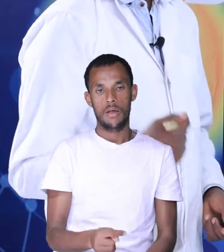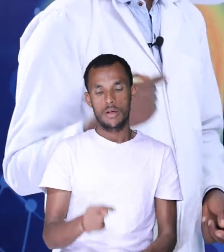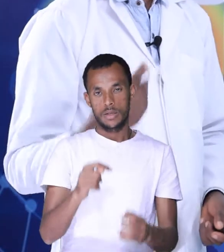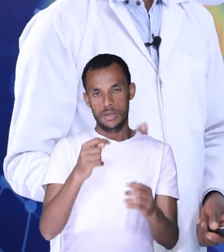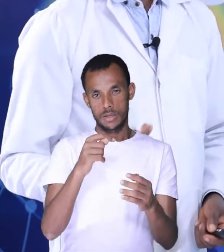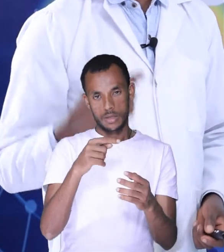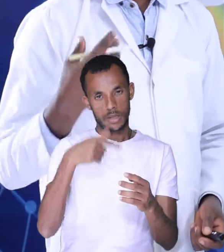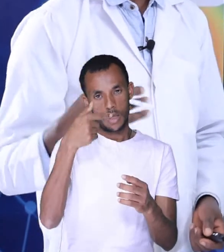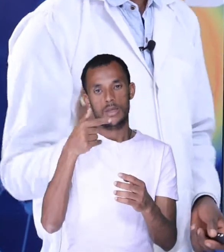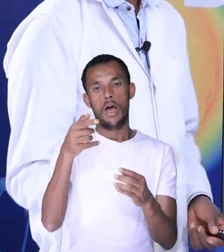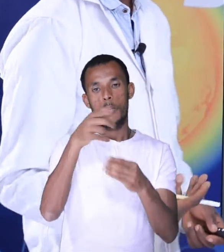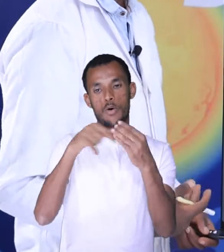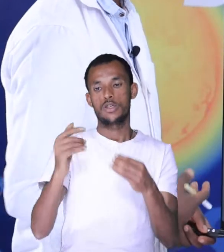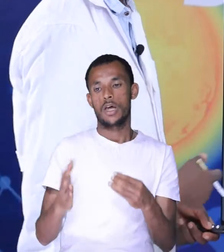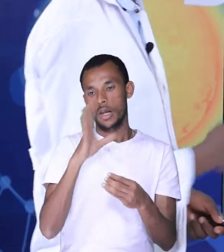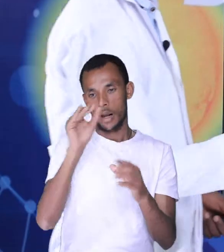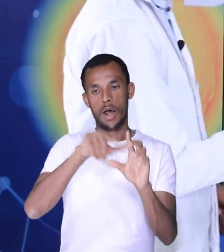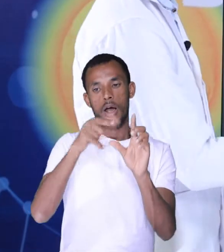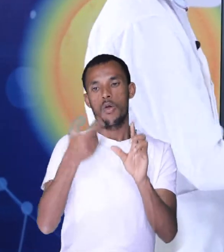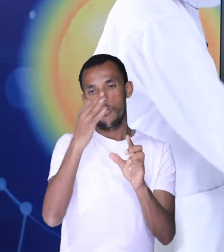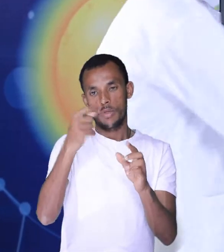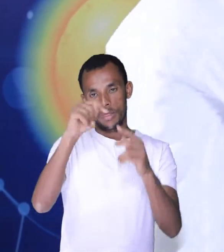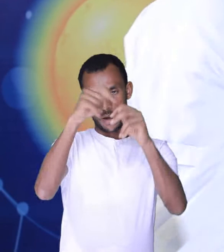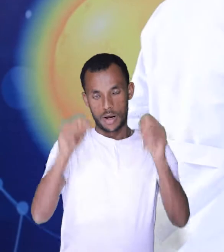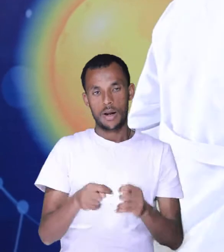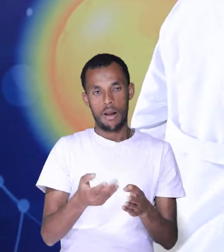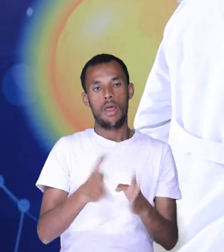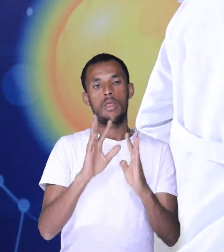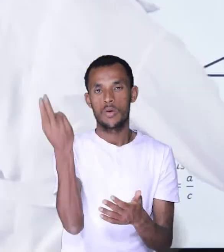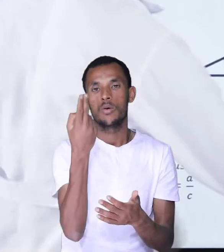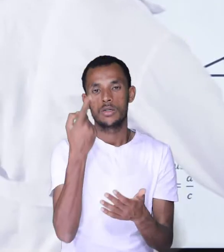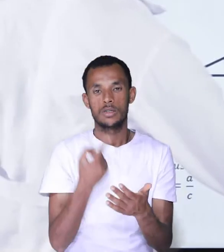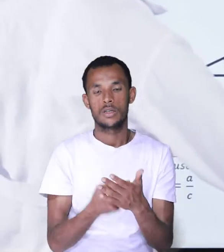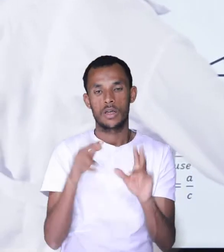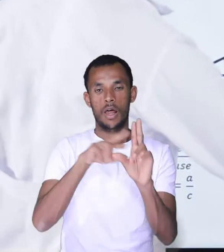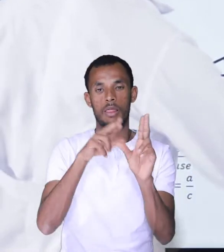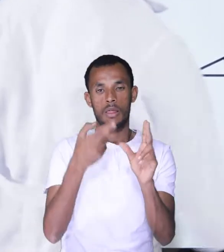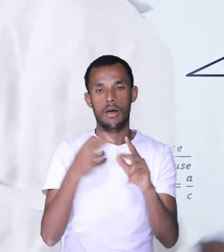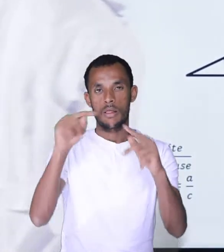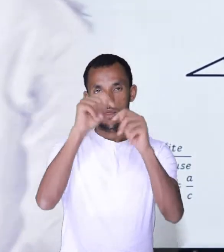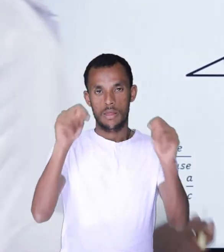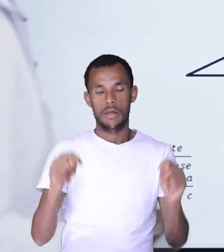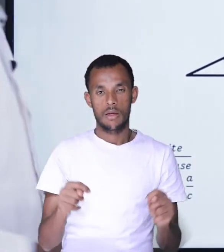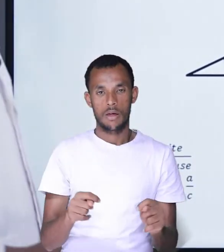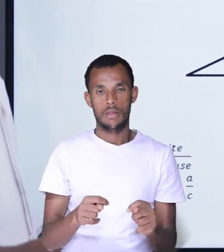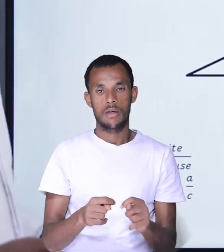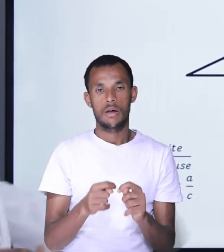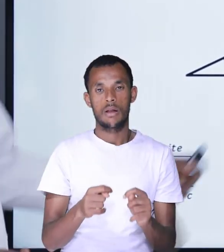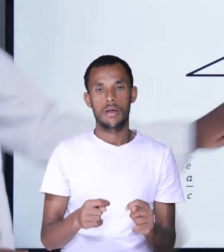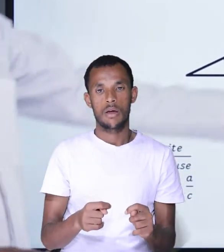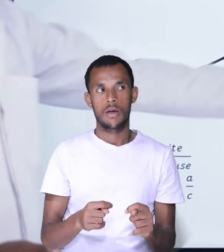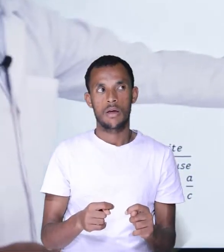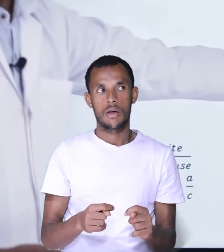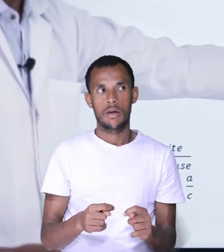states about sides and angles of a triangle. So let we have this right angle triangle, uses this right angle